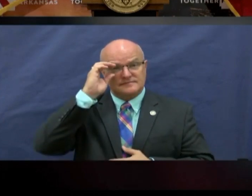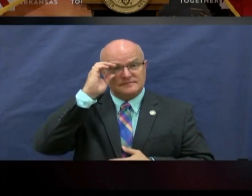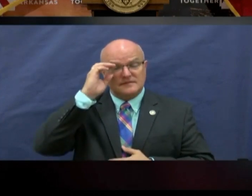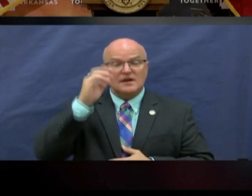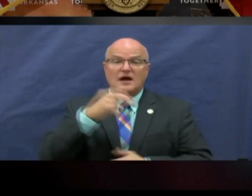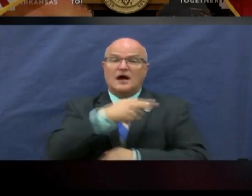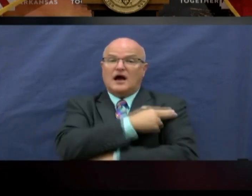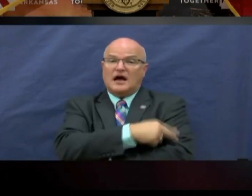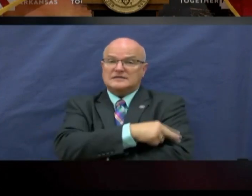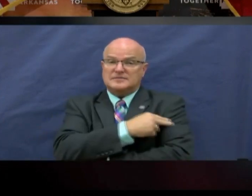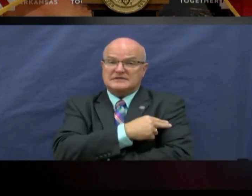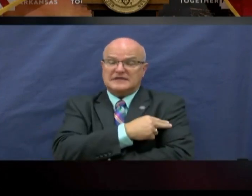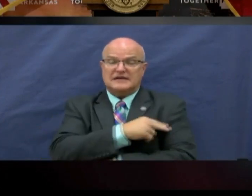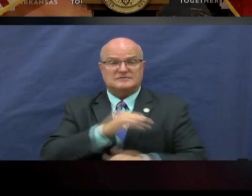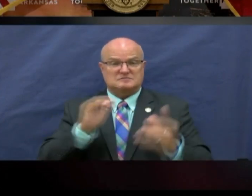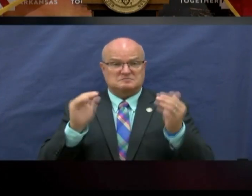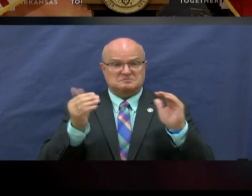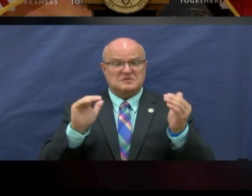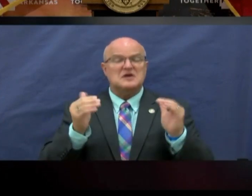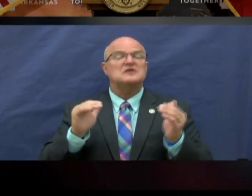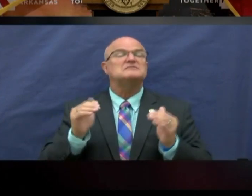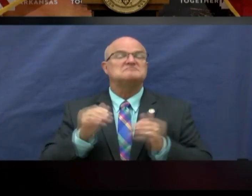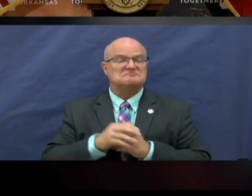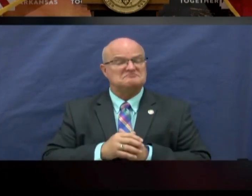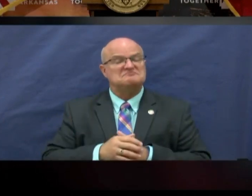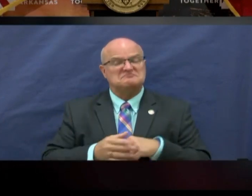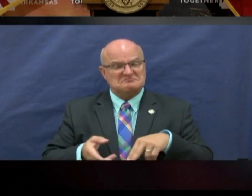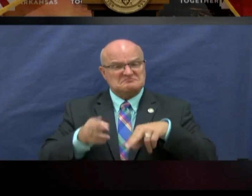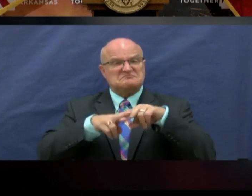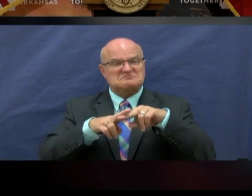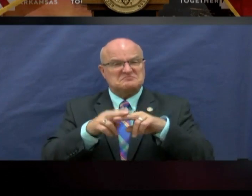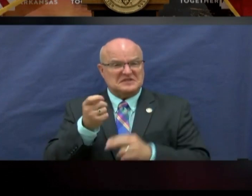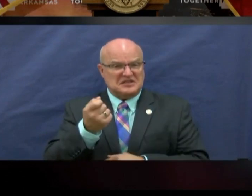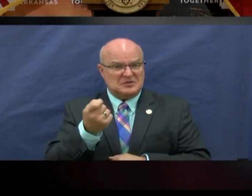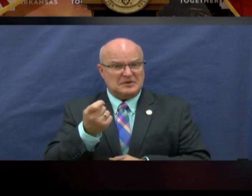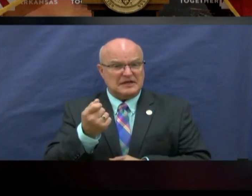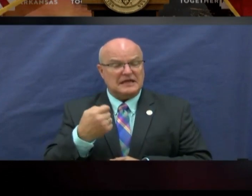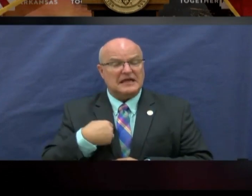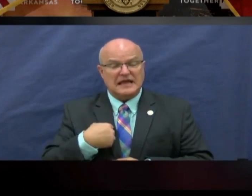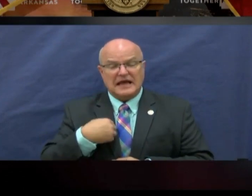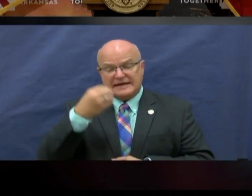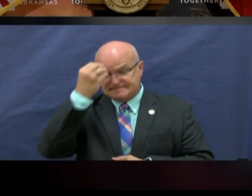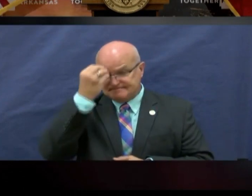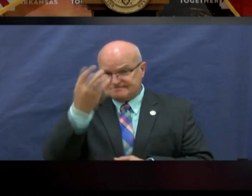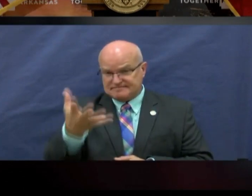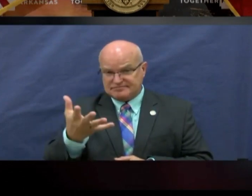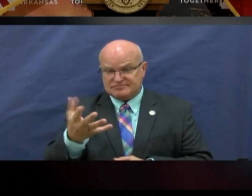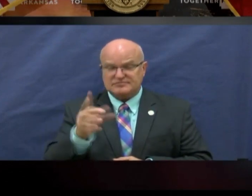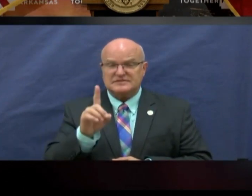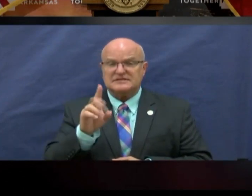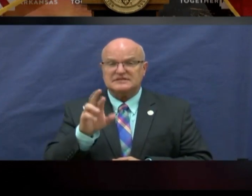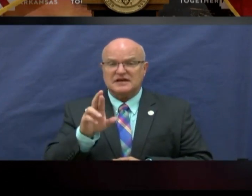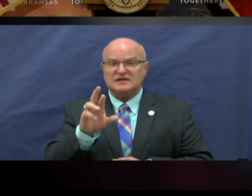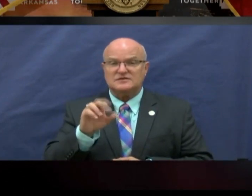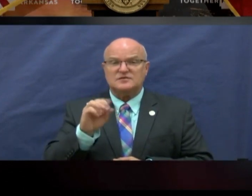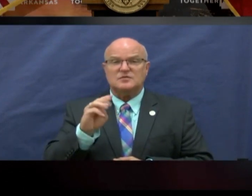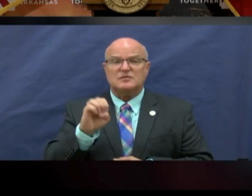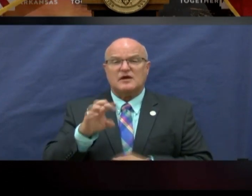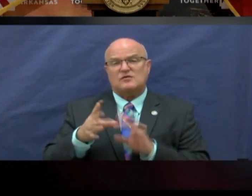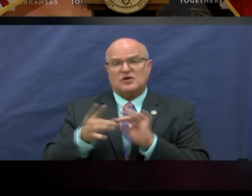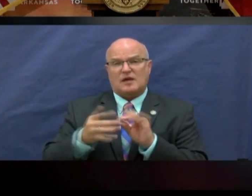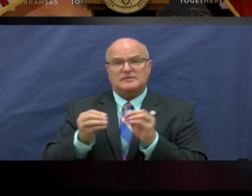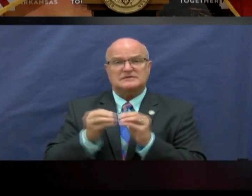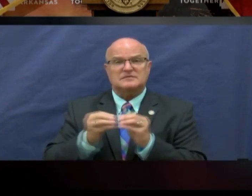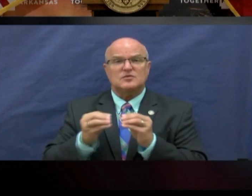Hospitalizations is mirroring that. It's gone up a little bit more. And let me just say, and I know Dr. Romero will comment on this more, but